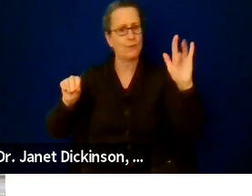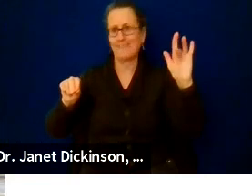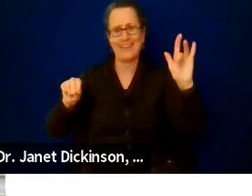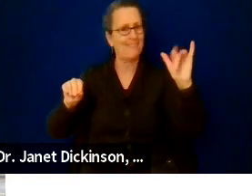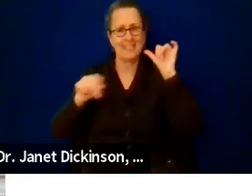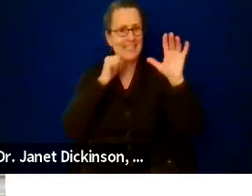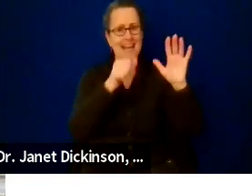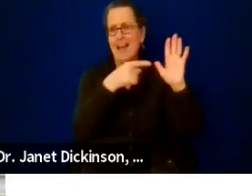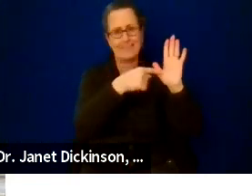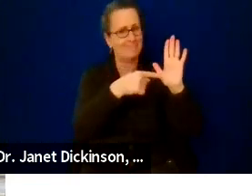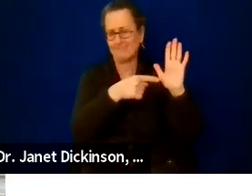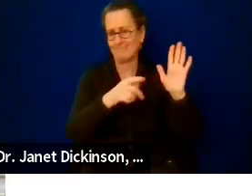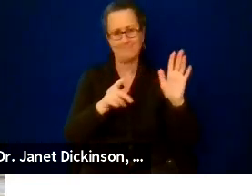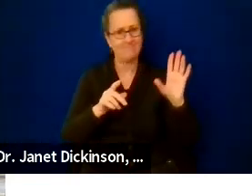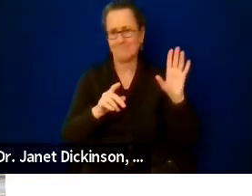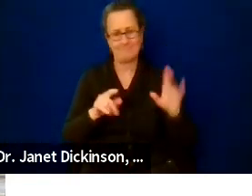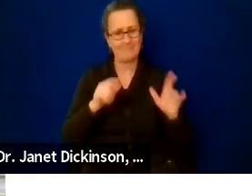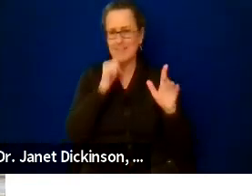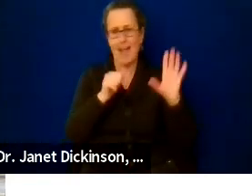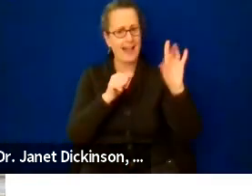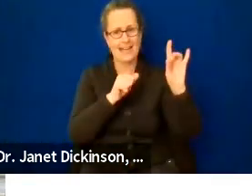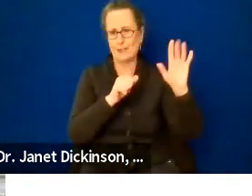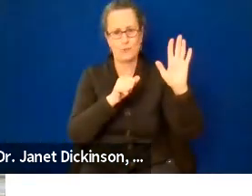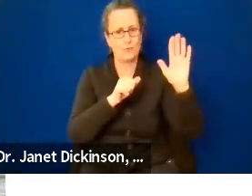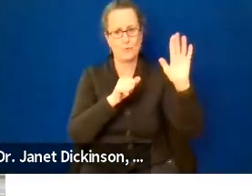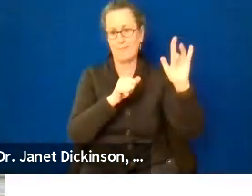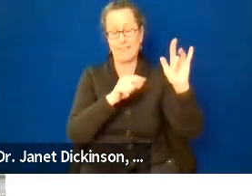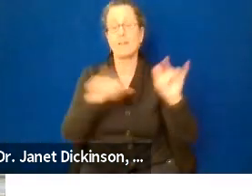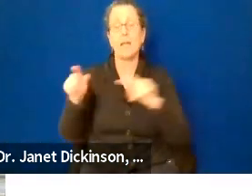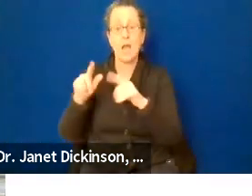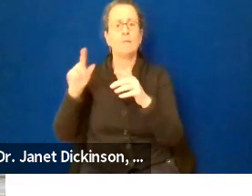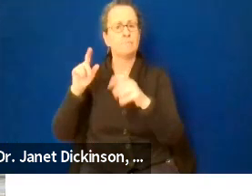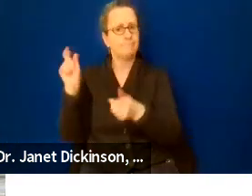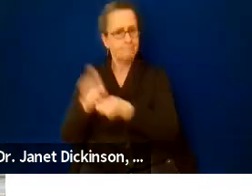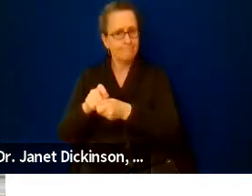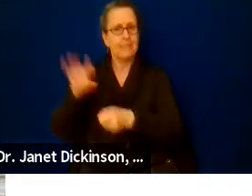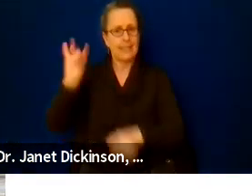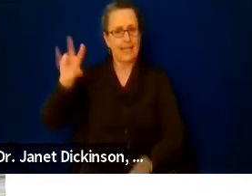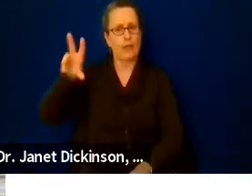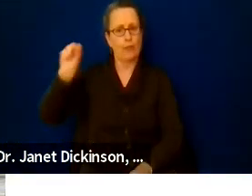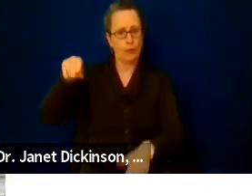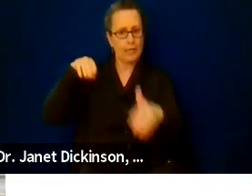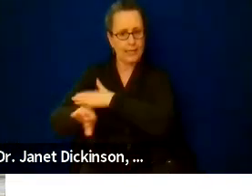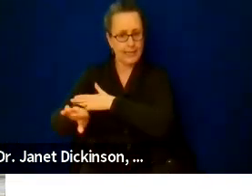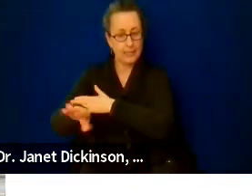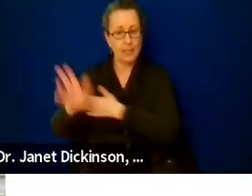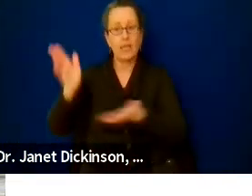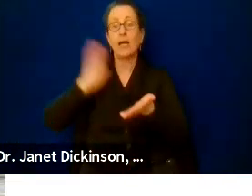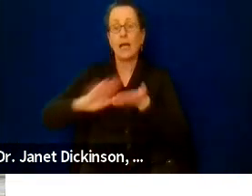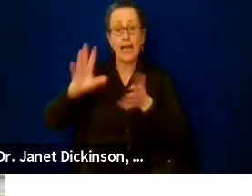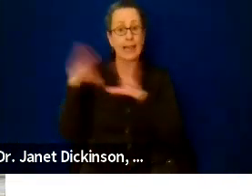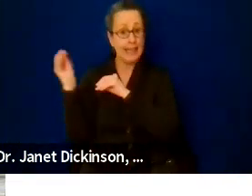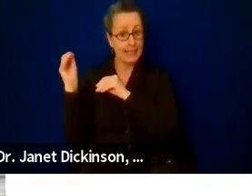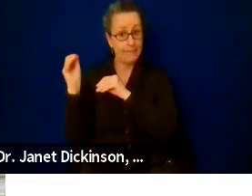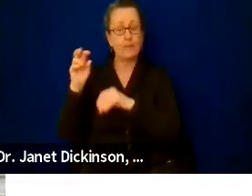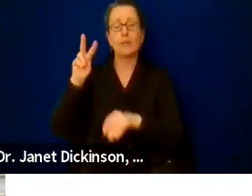be 8:30, excuse me, and dismissal will be 2:55 with 2 half-day sessions and